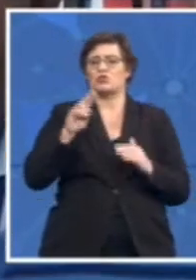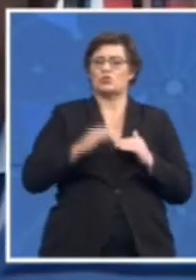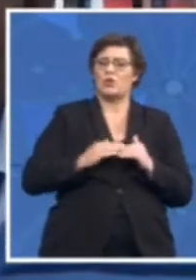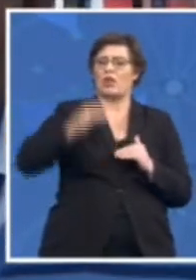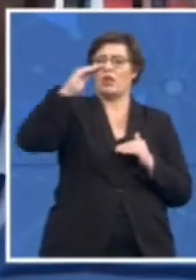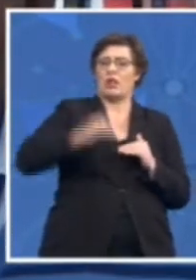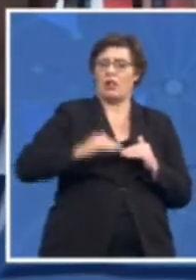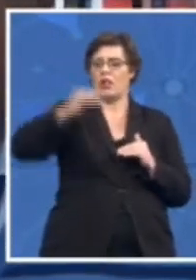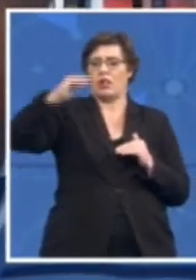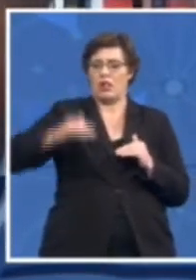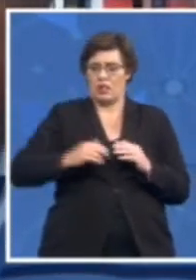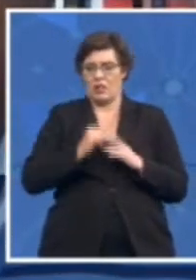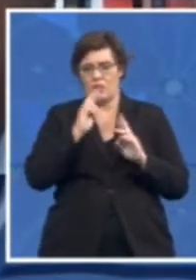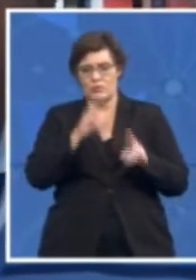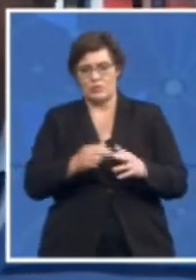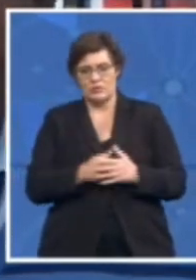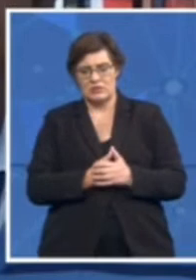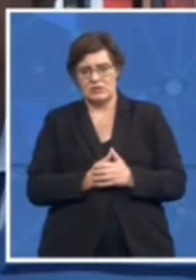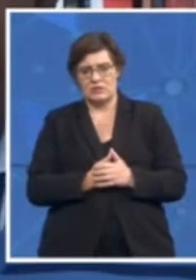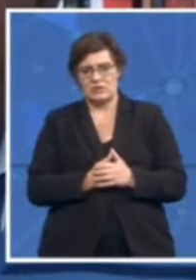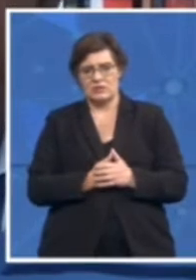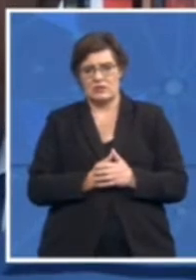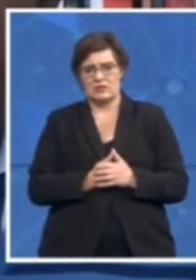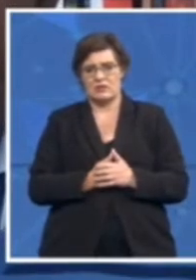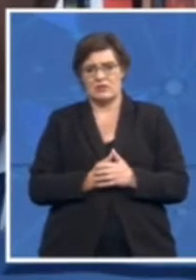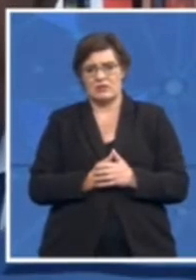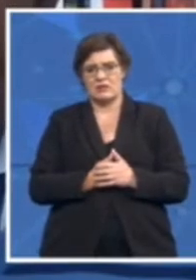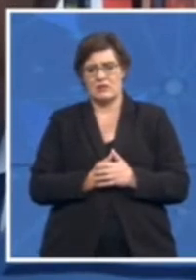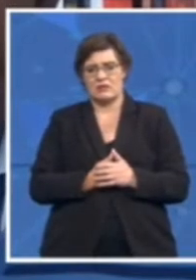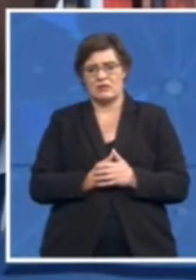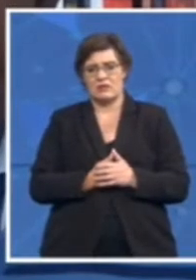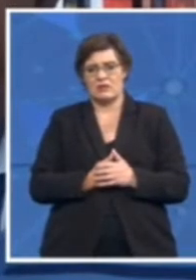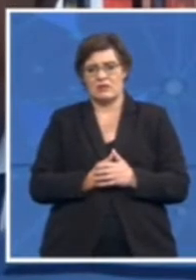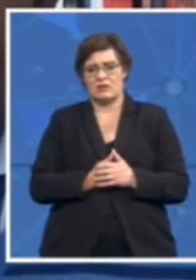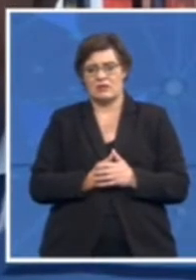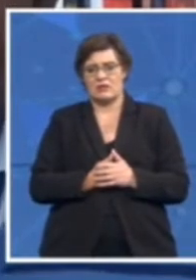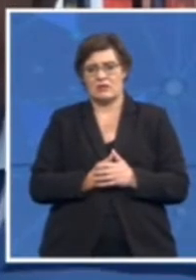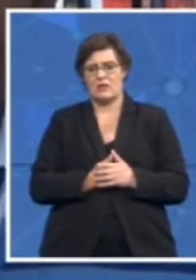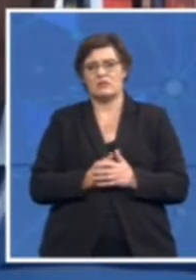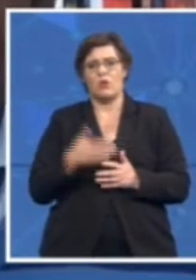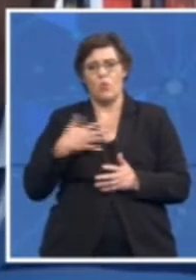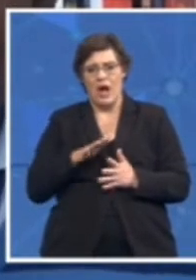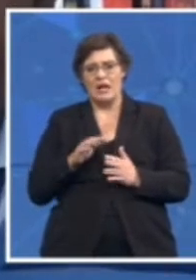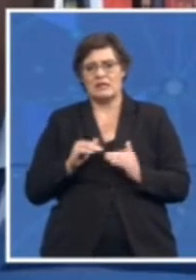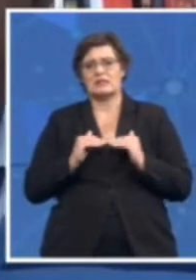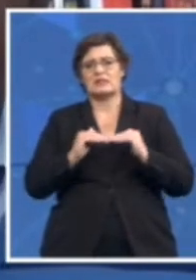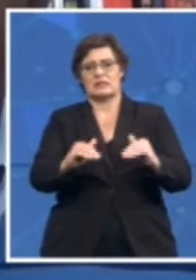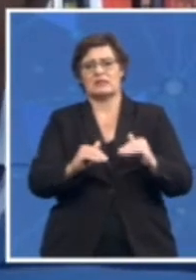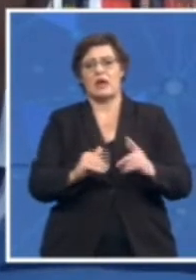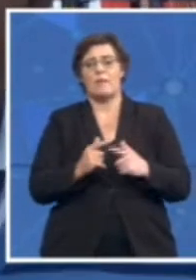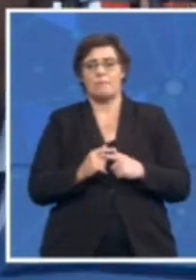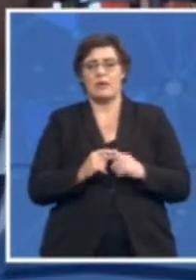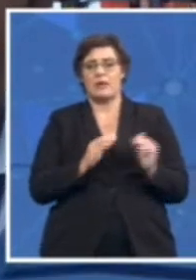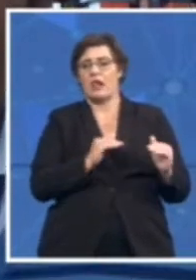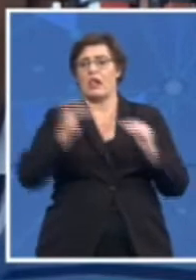Bongi is pleading for a constant stage 1 rather than jumping to other stages. Wallace Foslo,